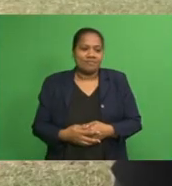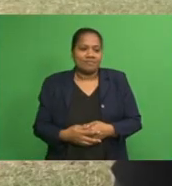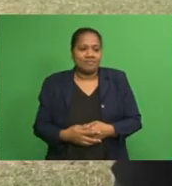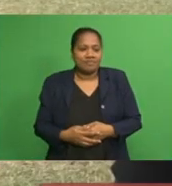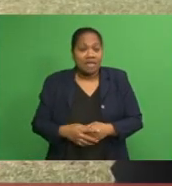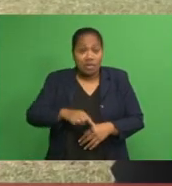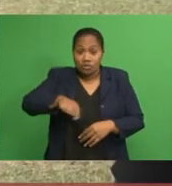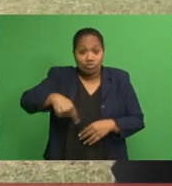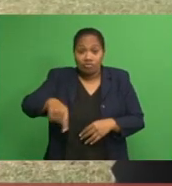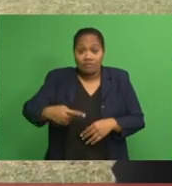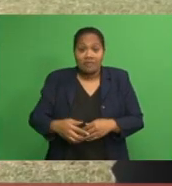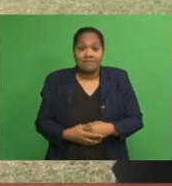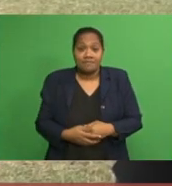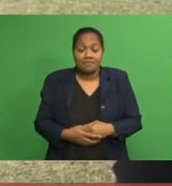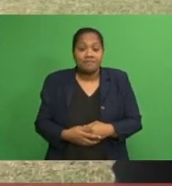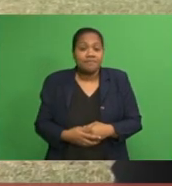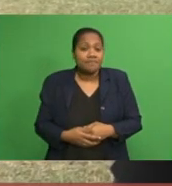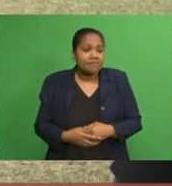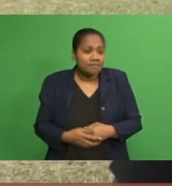Suva is a hard team to beat, and